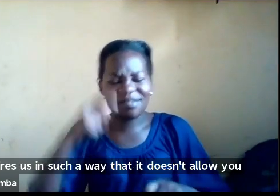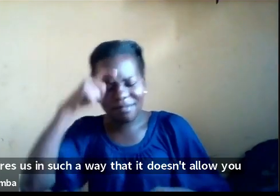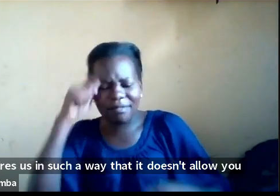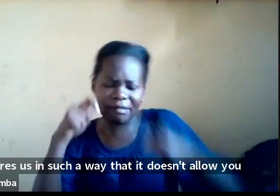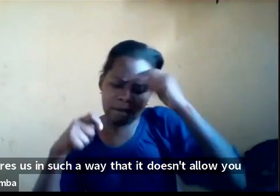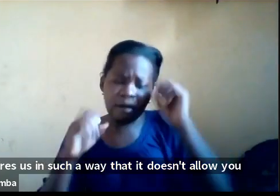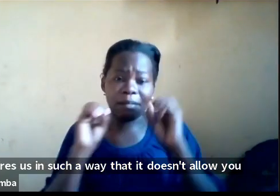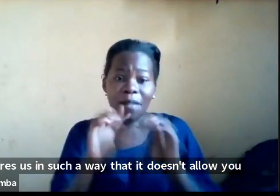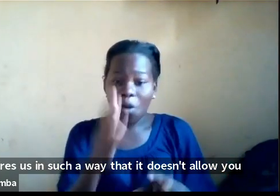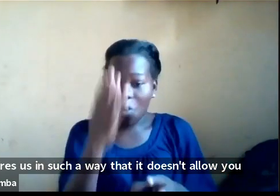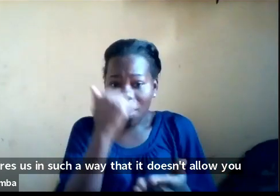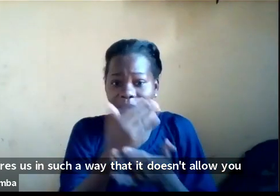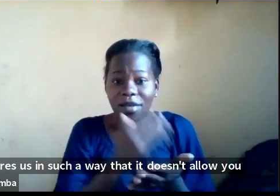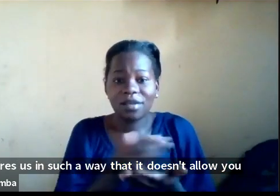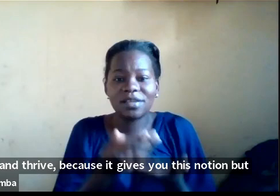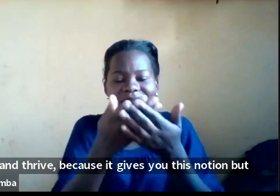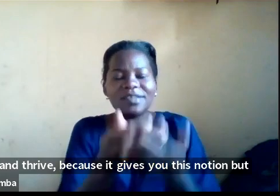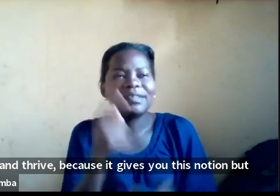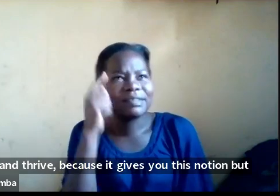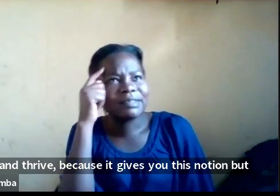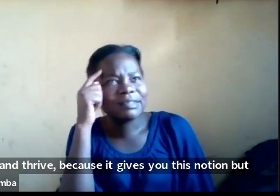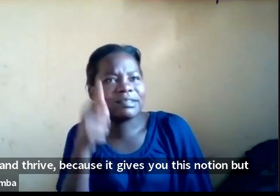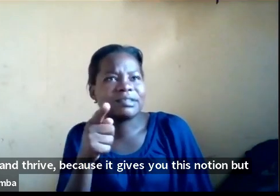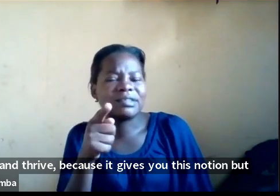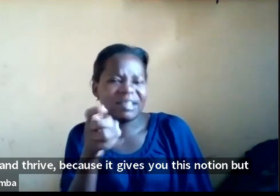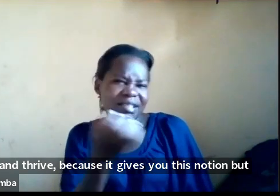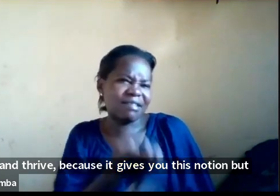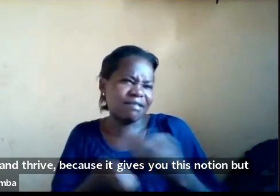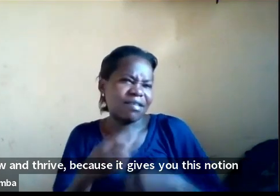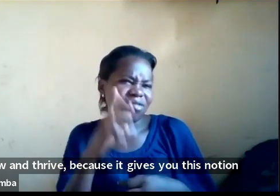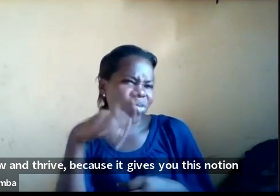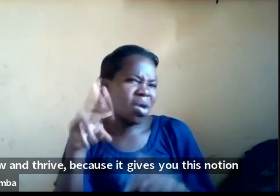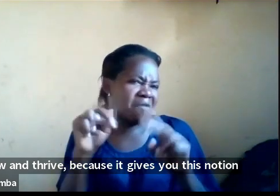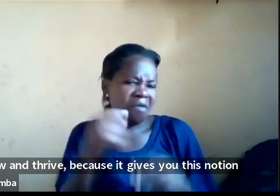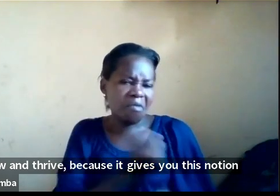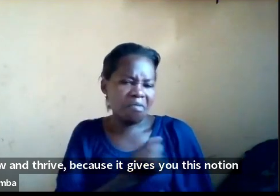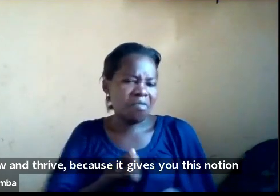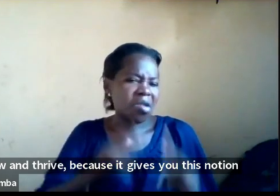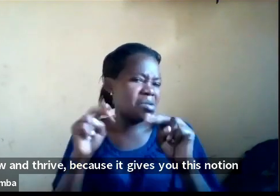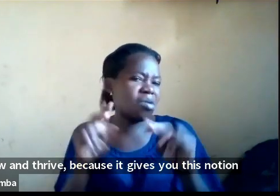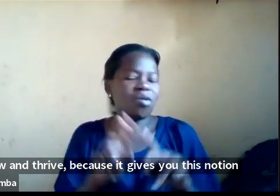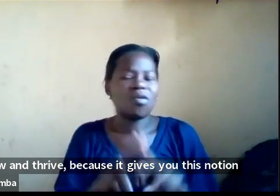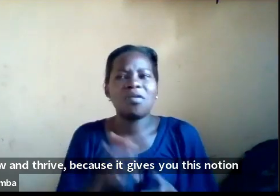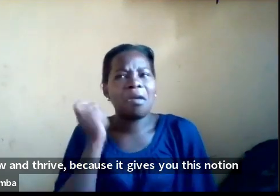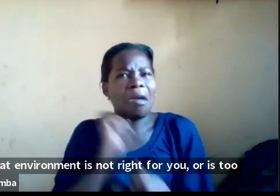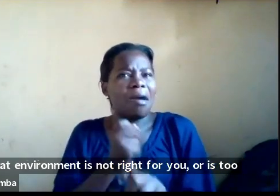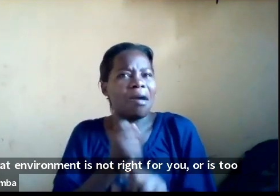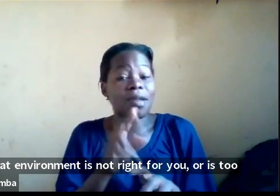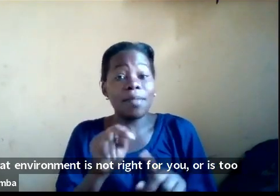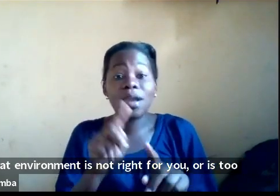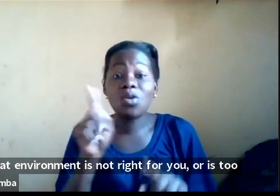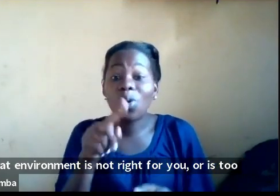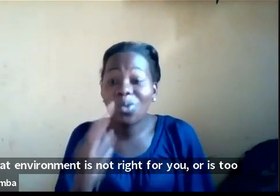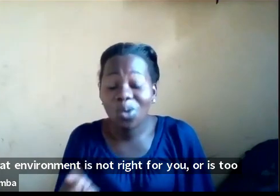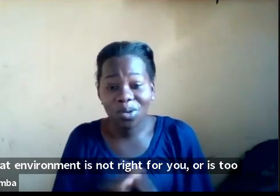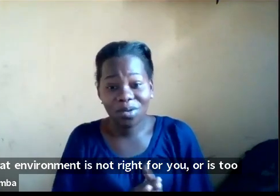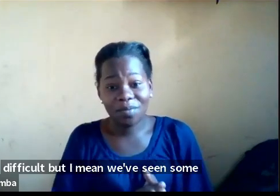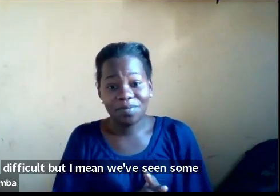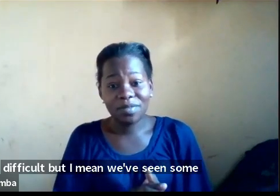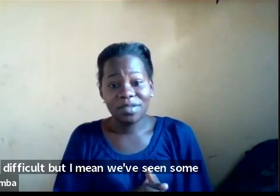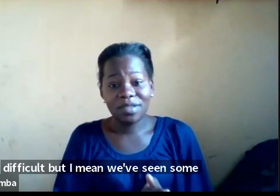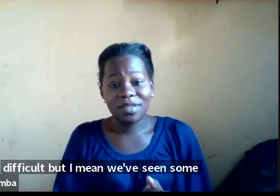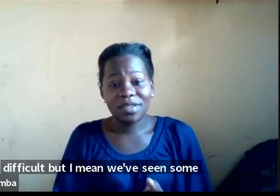it gives you this notion that that environment is not right for you, or it's too difficult. But I mean, we've seen civil engineers